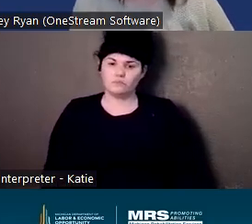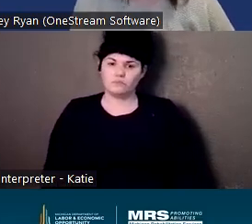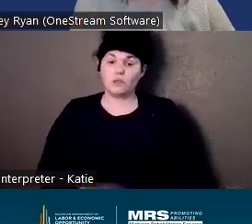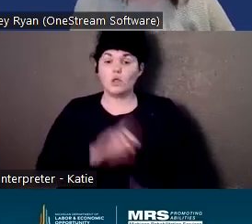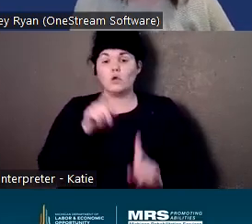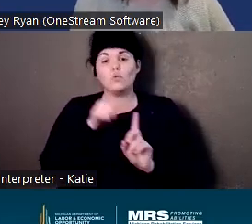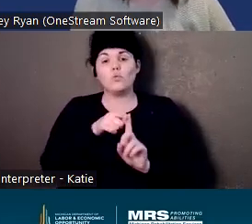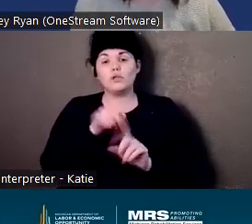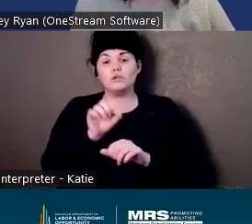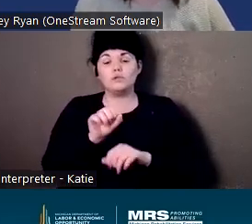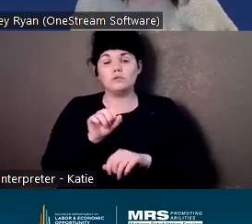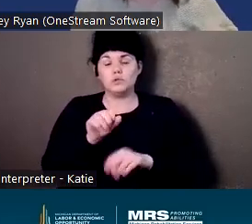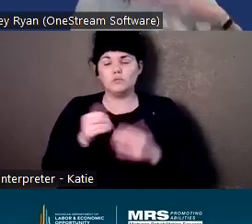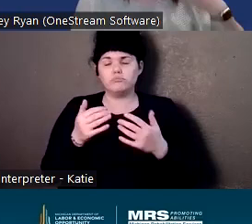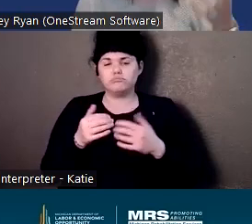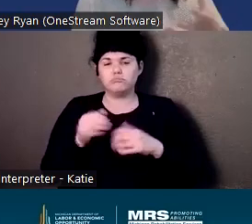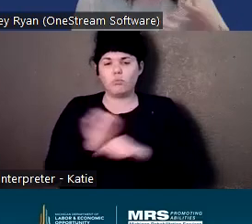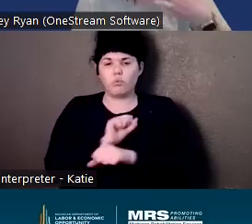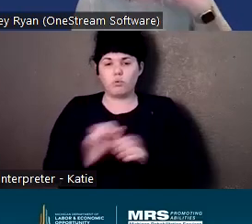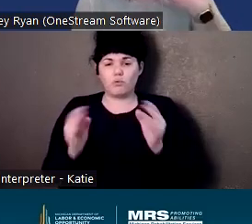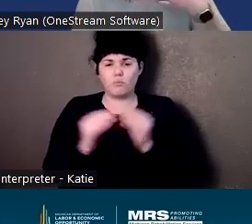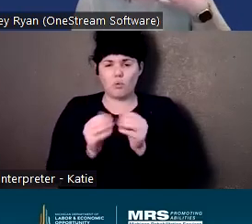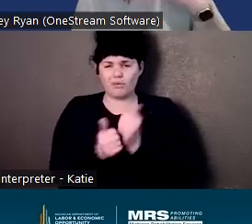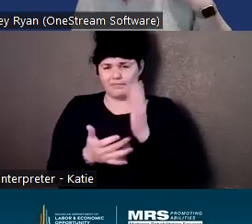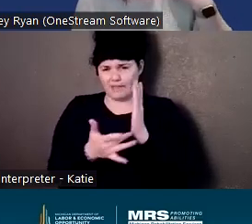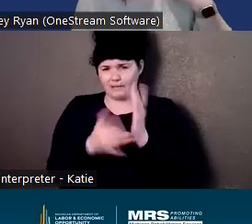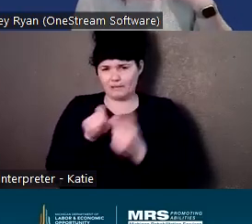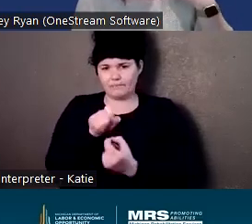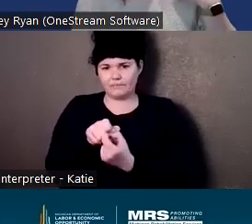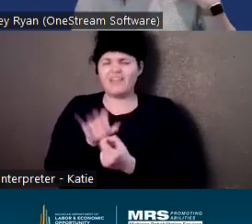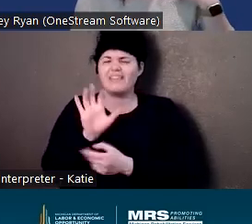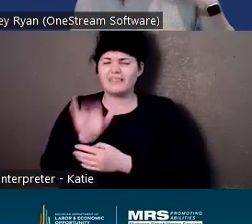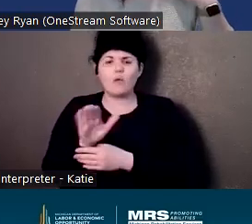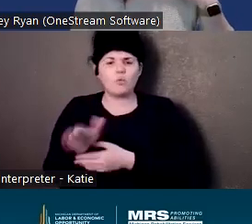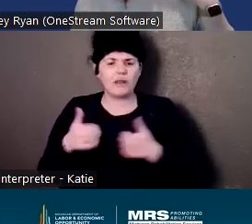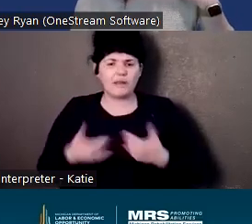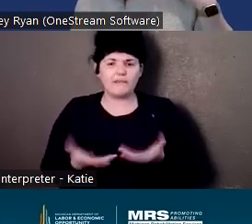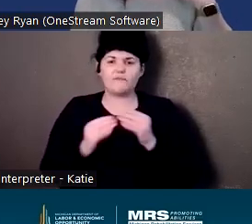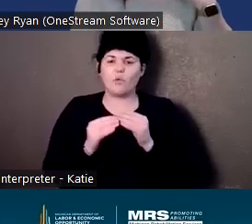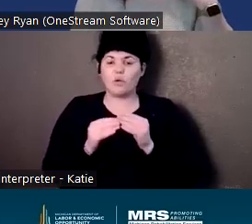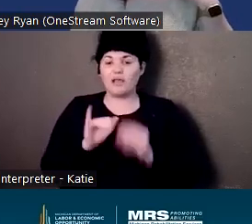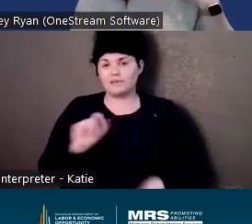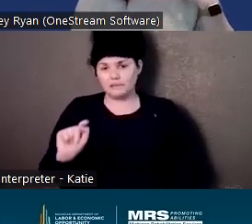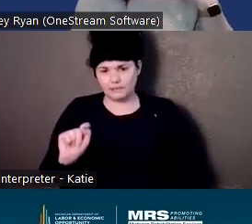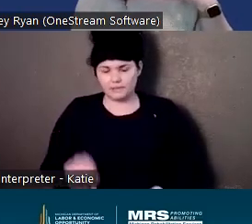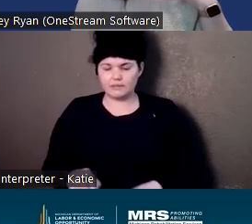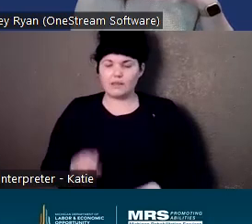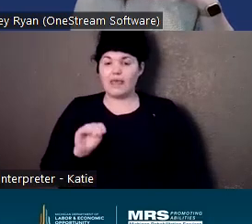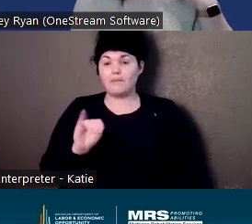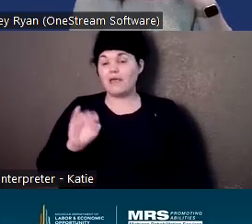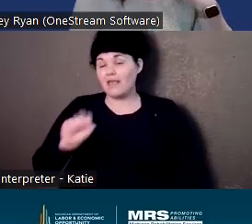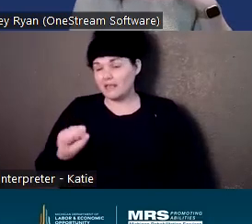that is where we're seeing a little bit more of your traditional information technology degrees, your MIS degrees as